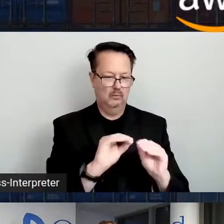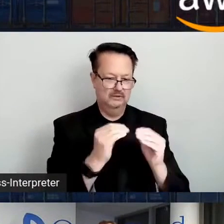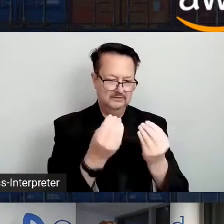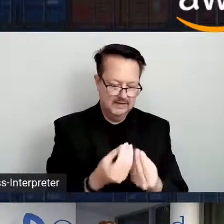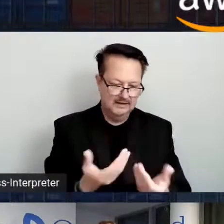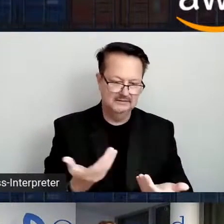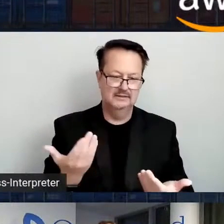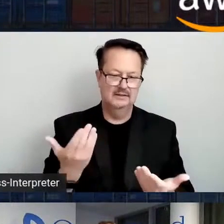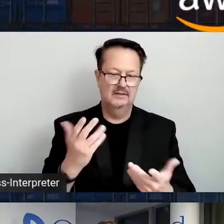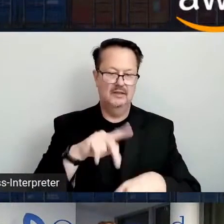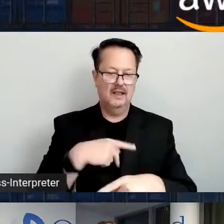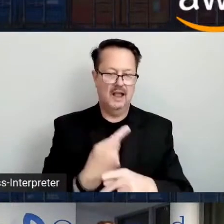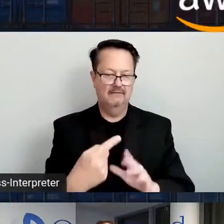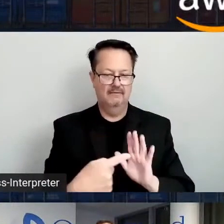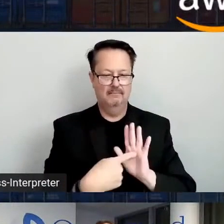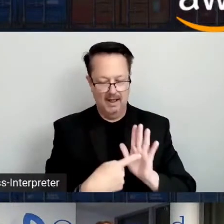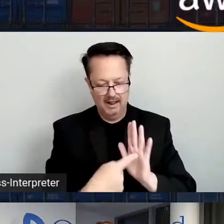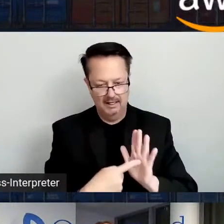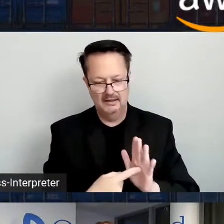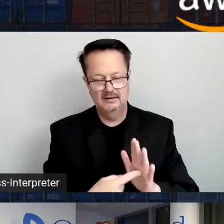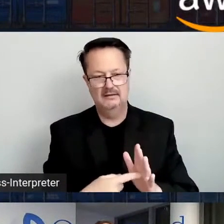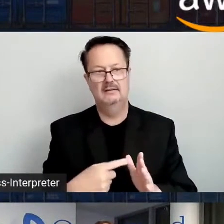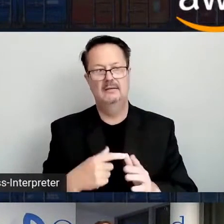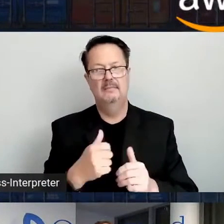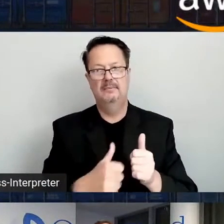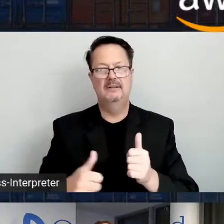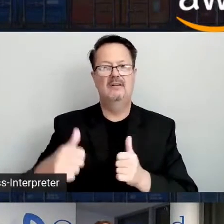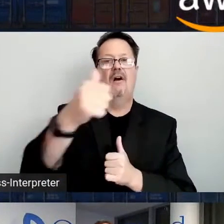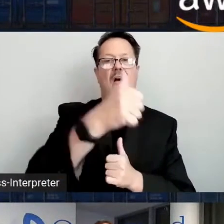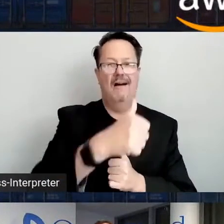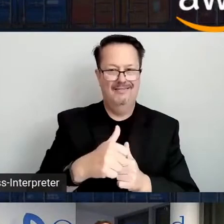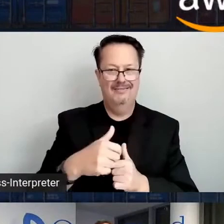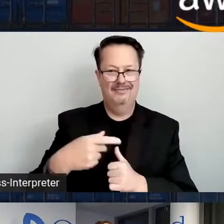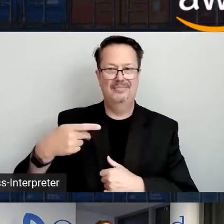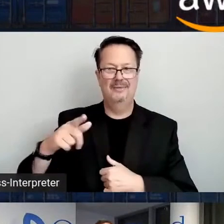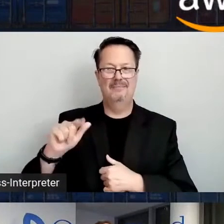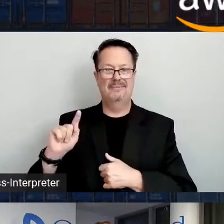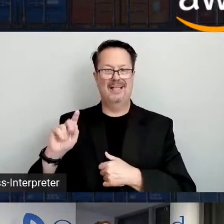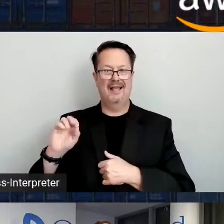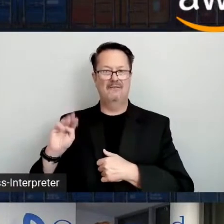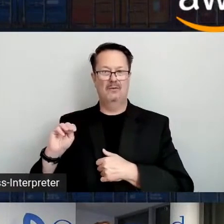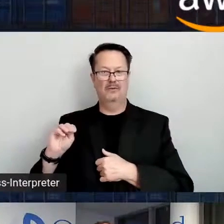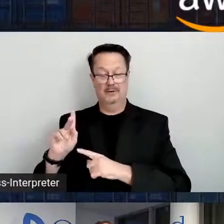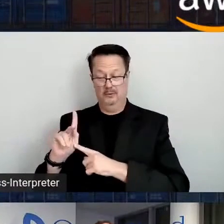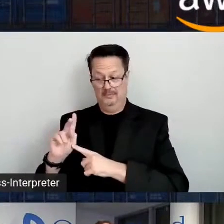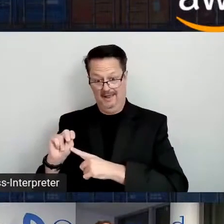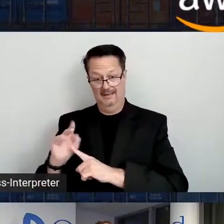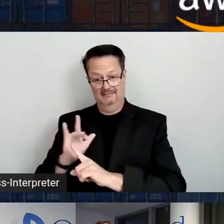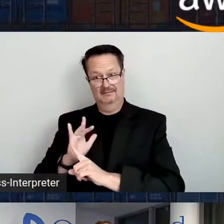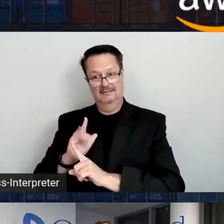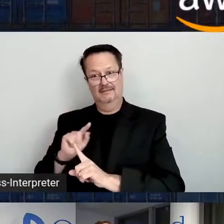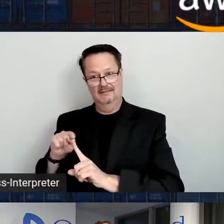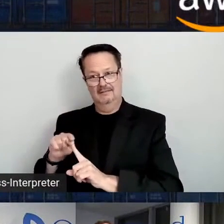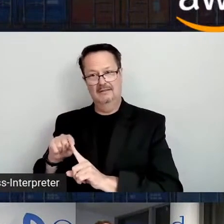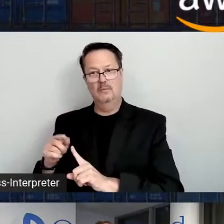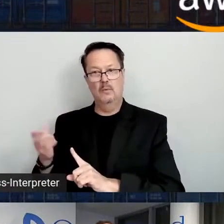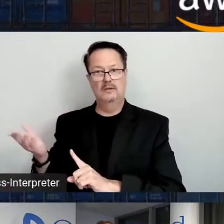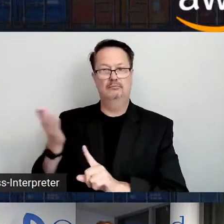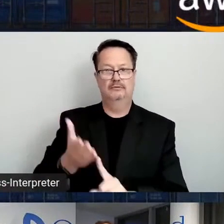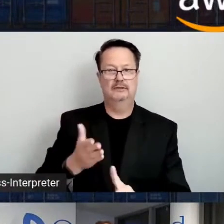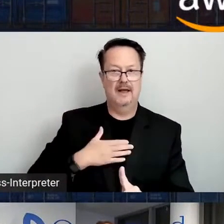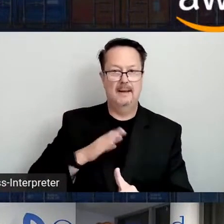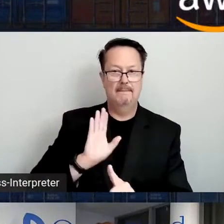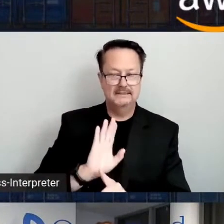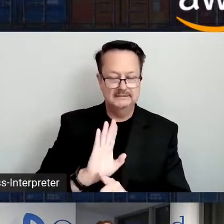kind of model, and to going beyond the platform itself, meaning what Kubernetes is bringing to my business. And